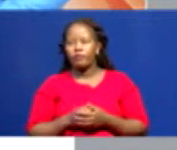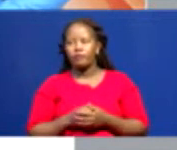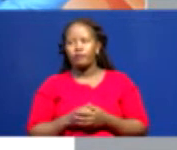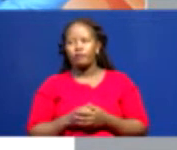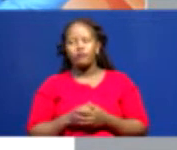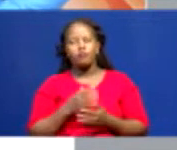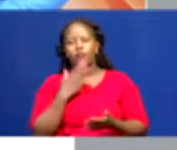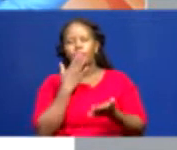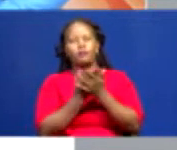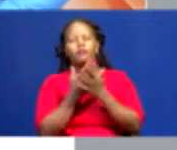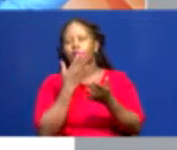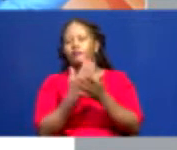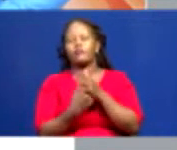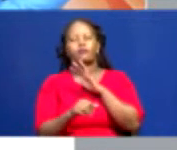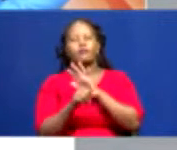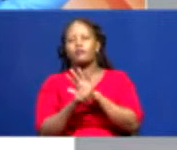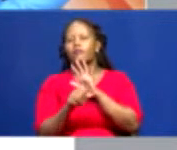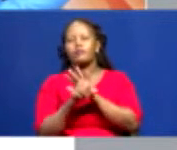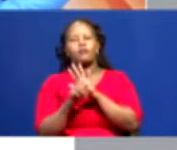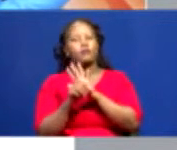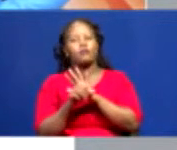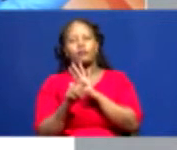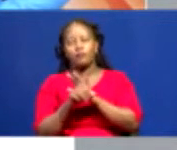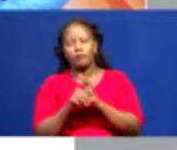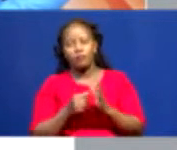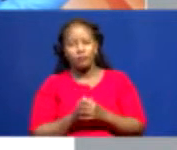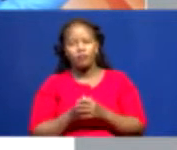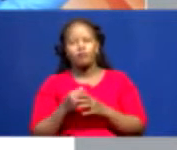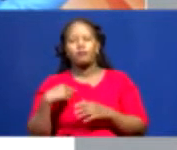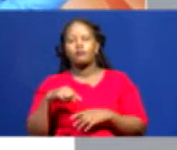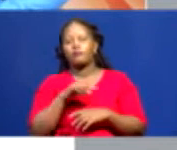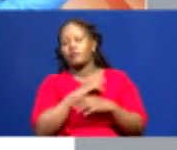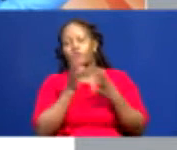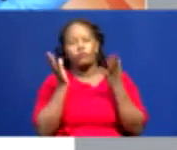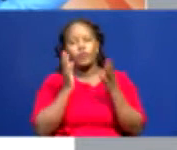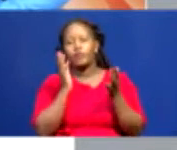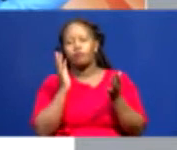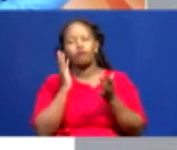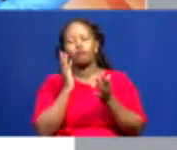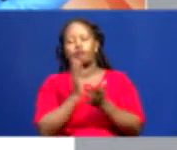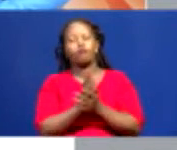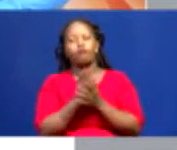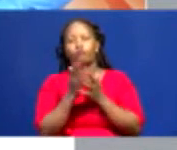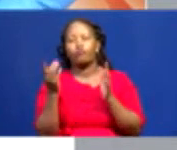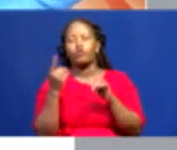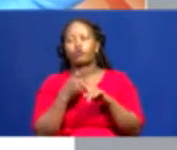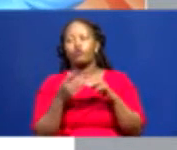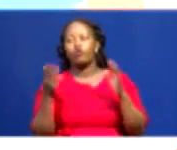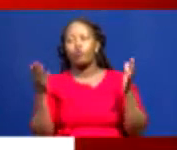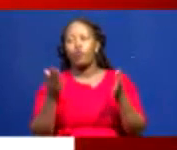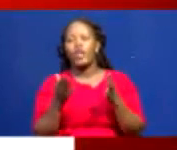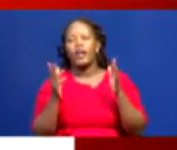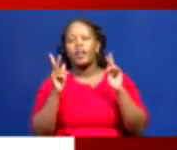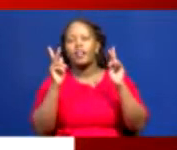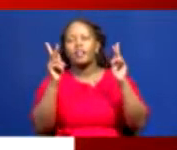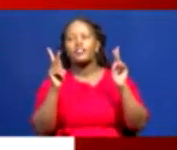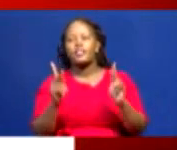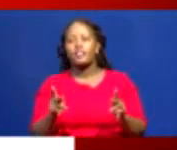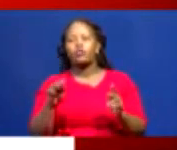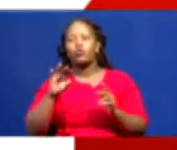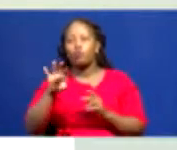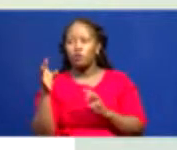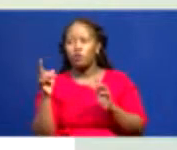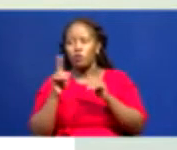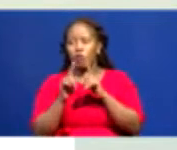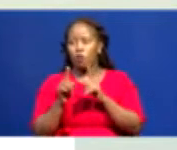Well, thank you very much, Irene Muchuma. We are indeed coming to you live from Kisumu County, and where I'm